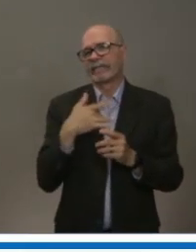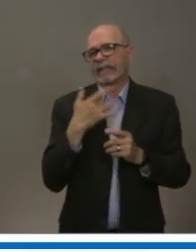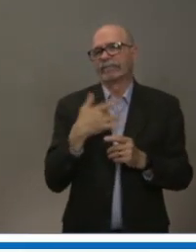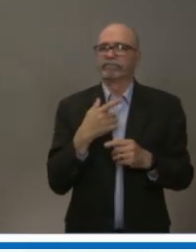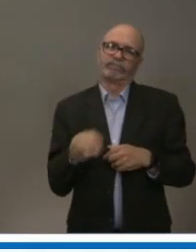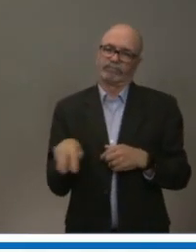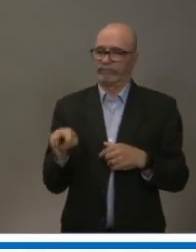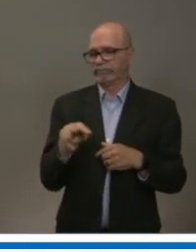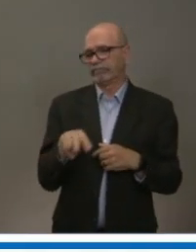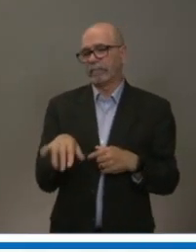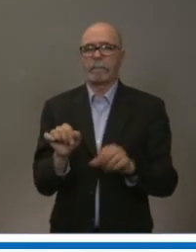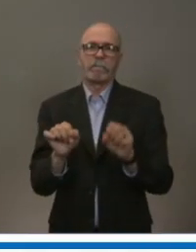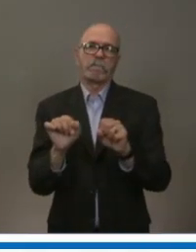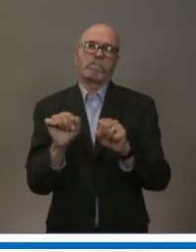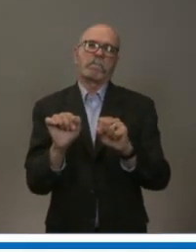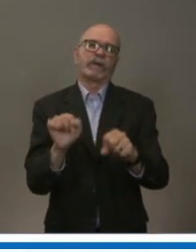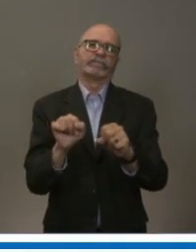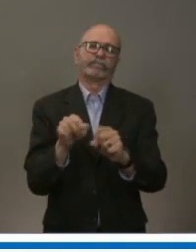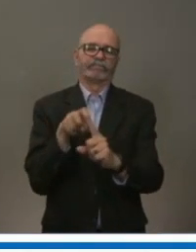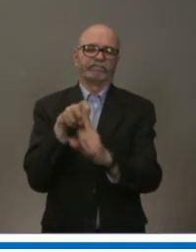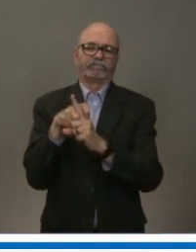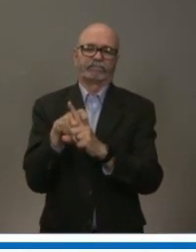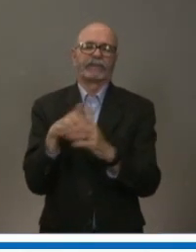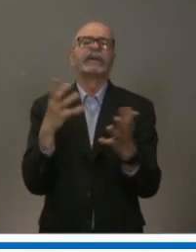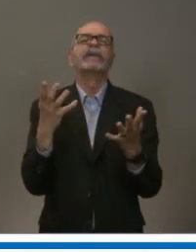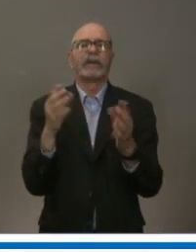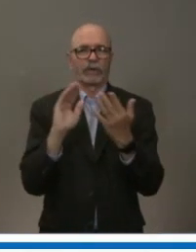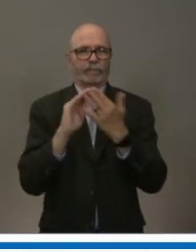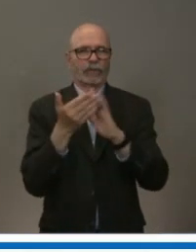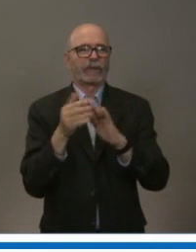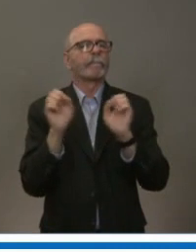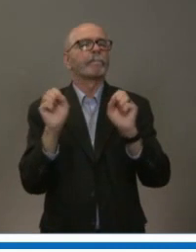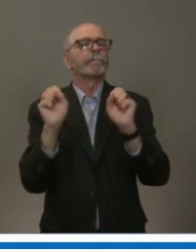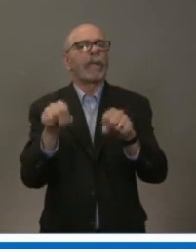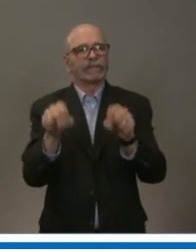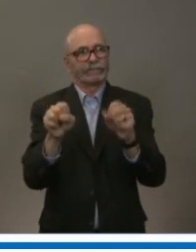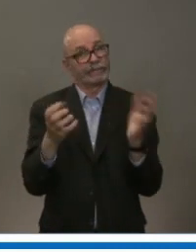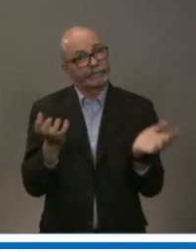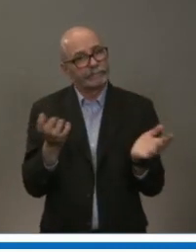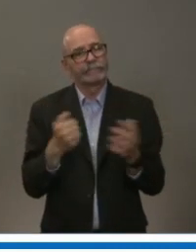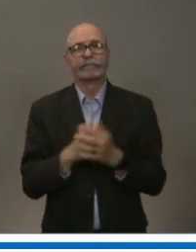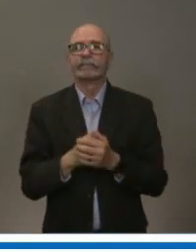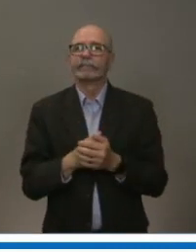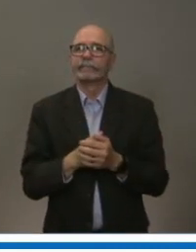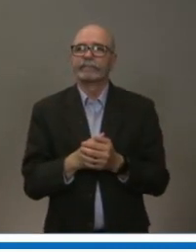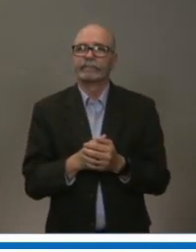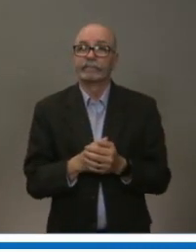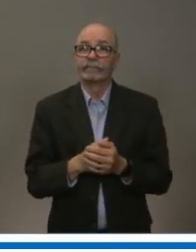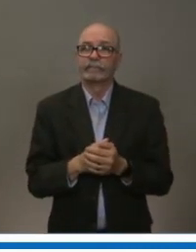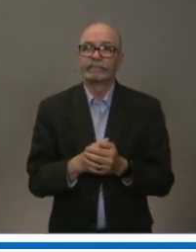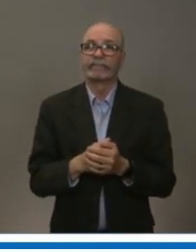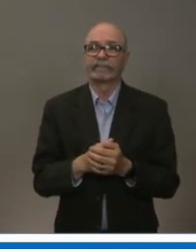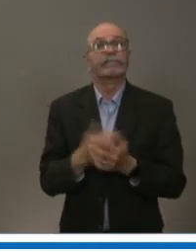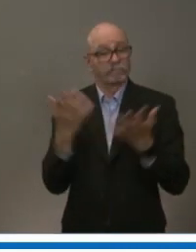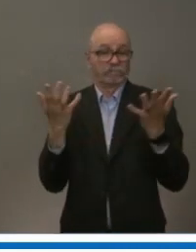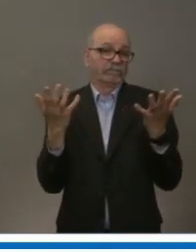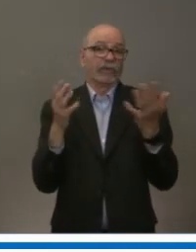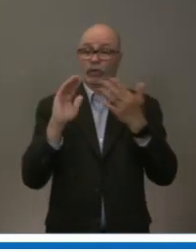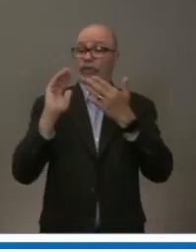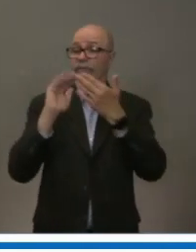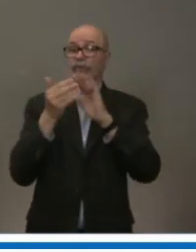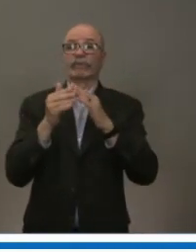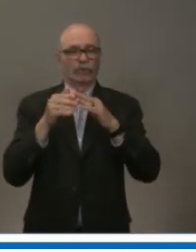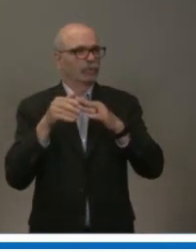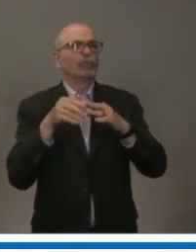spread. What we do know is that while we said there is evidence of community spread,